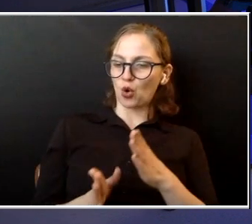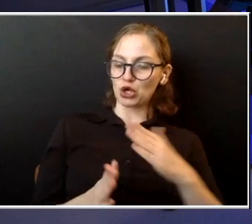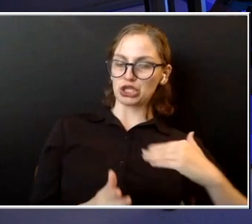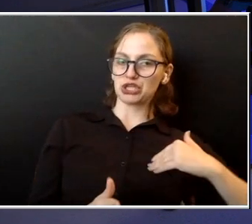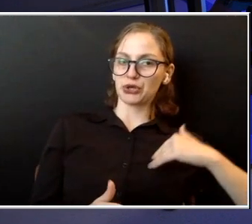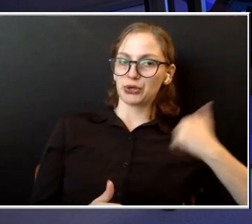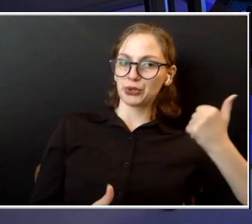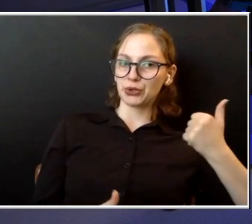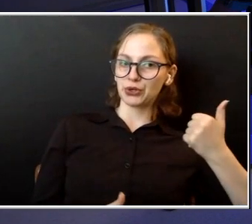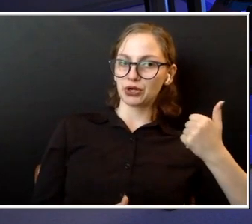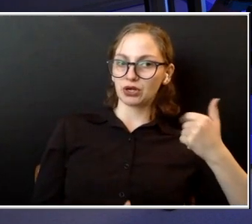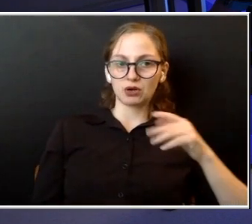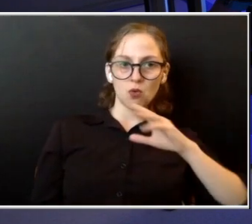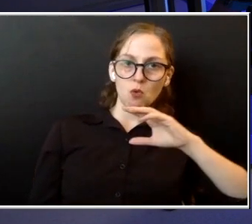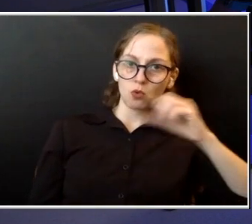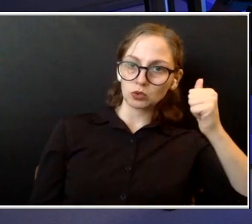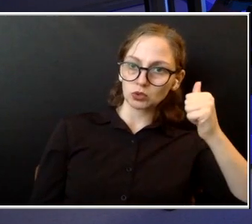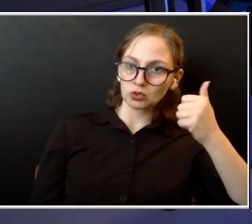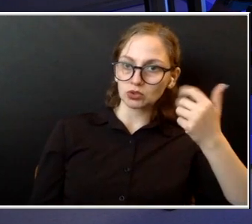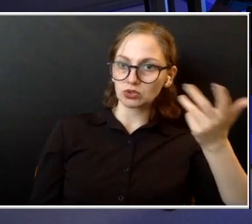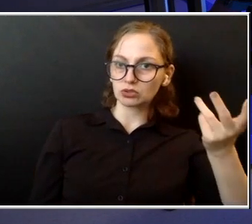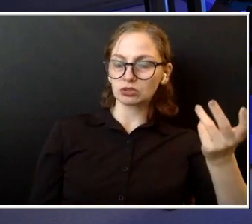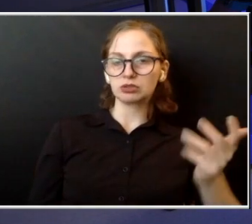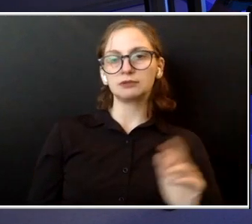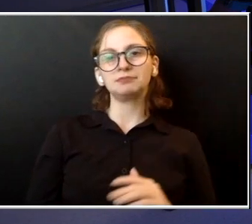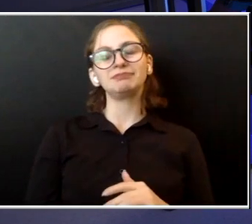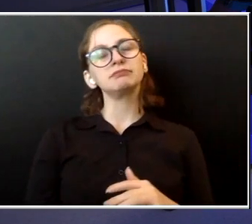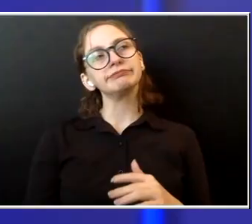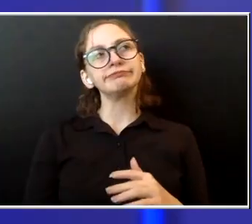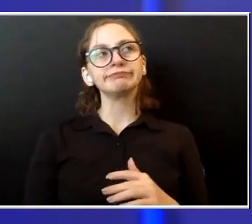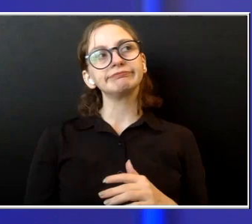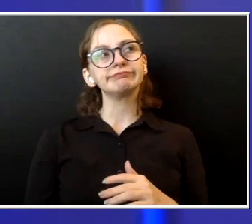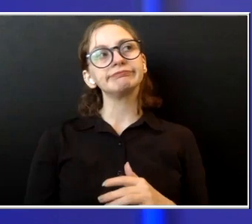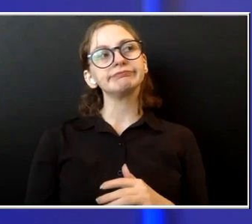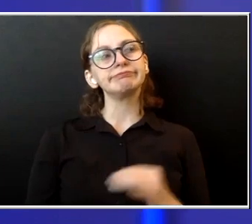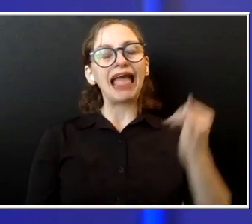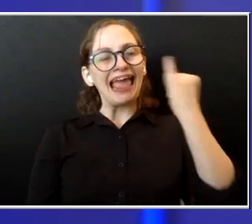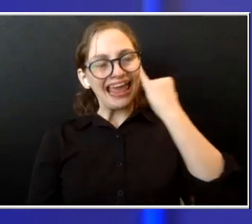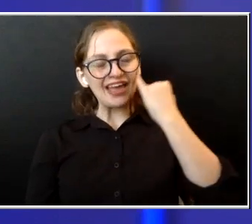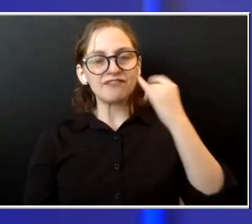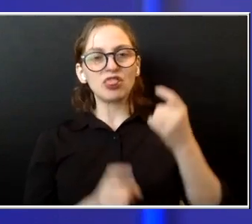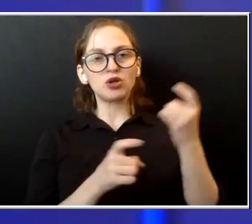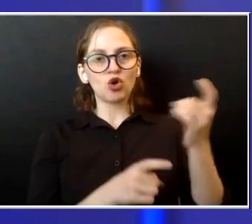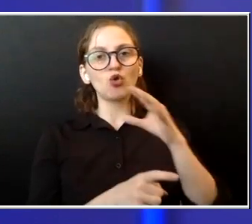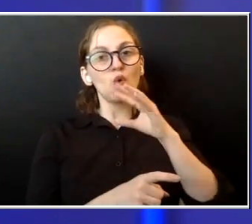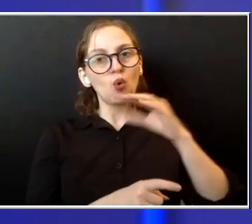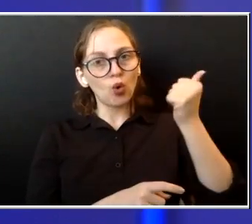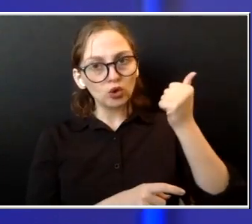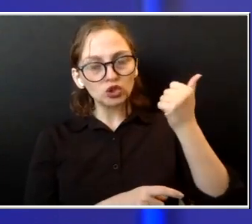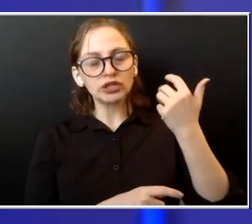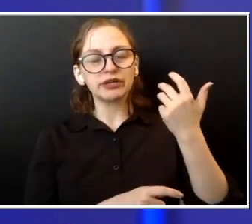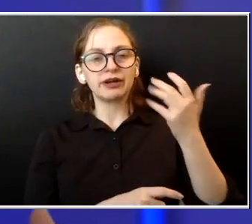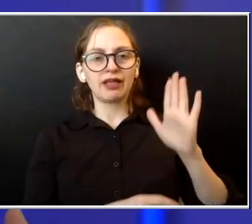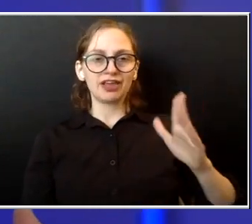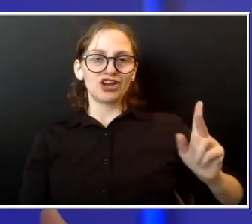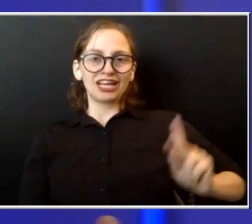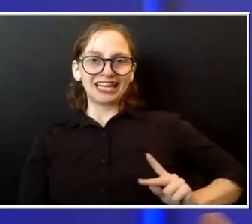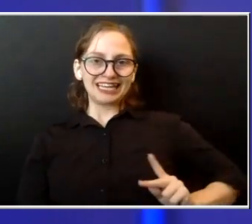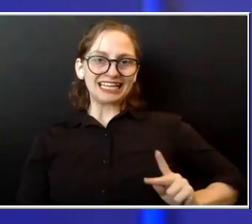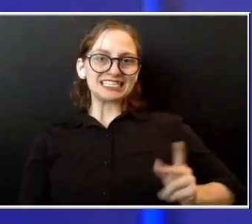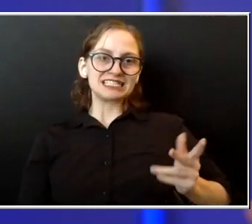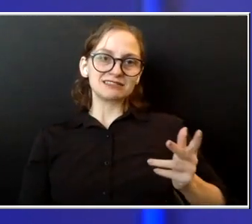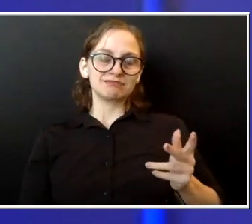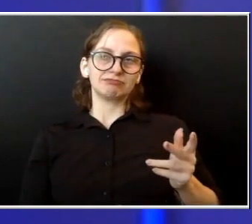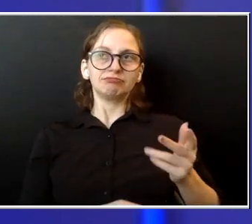older? Yeah, the kidneys do have a shelf life, so older donors do last less,